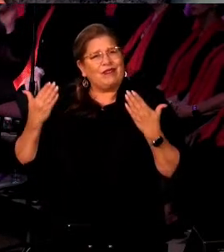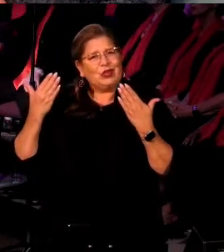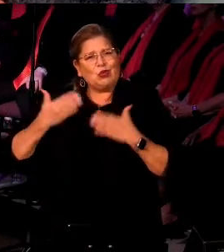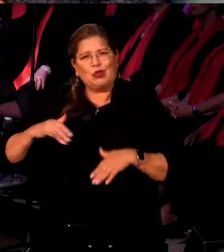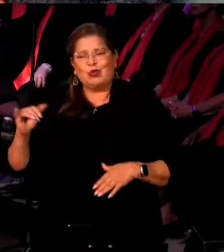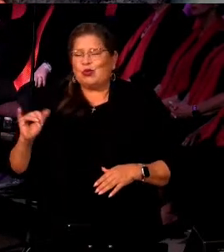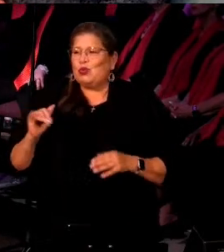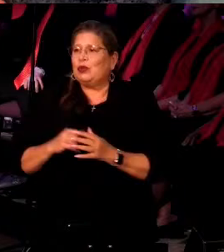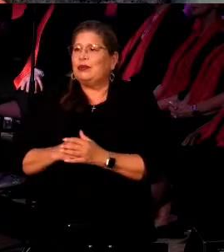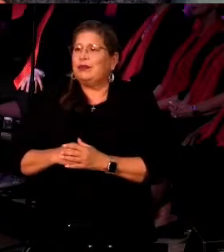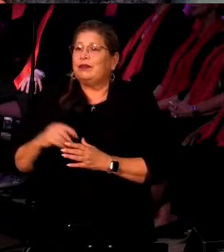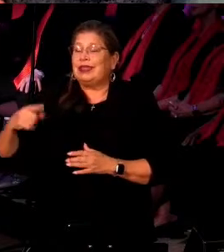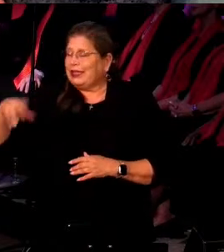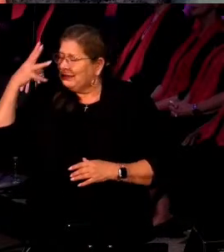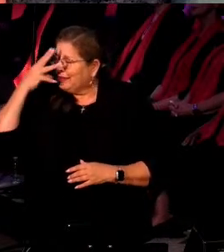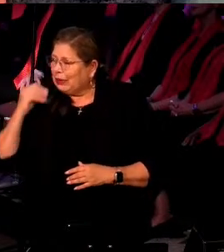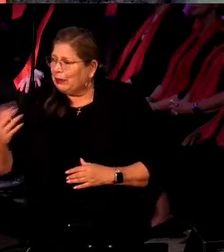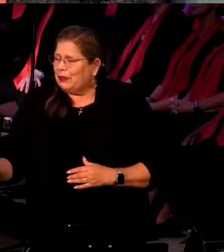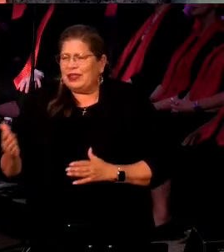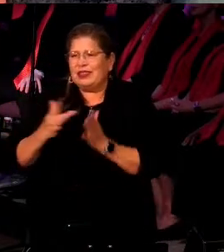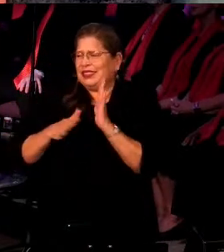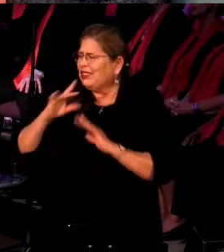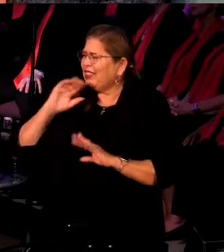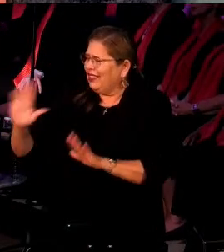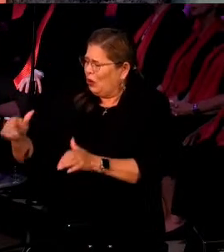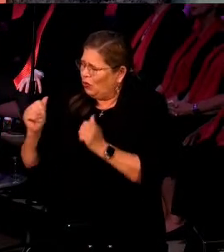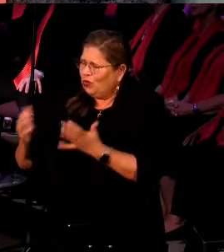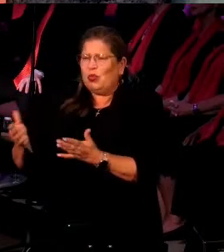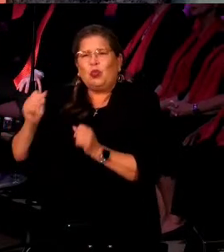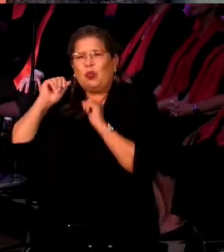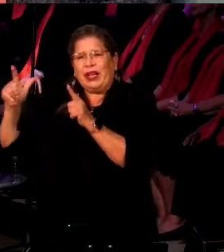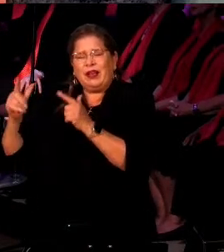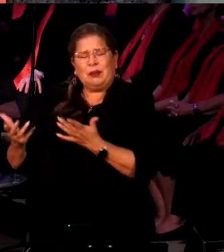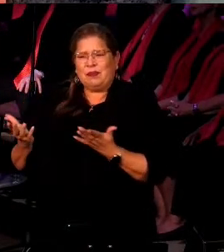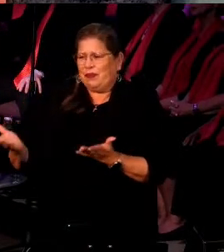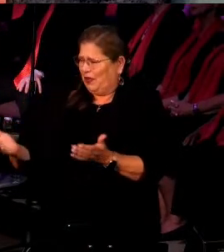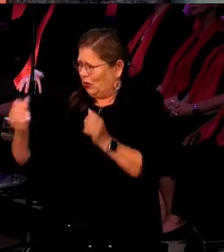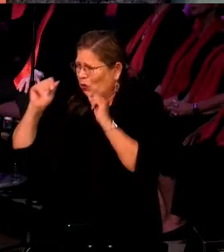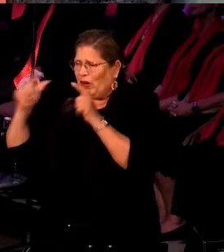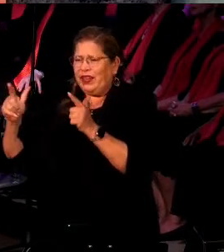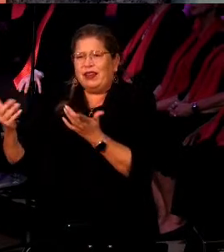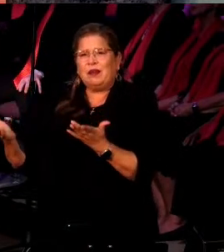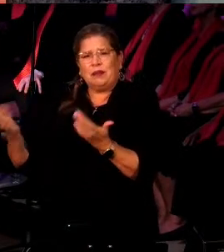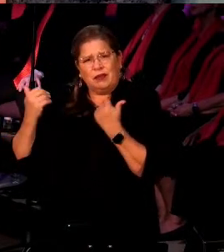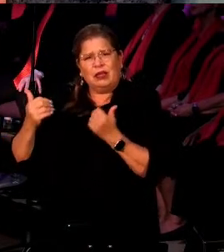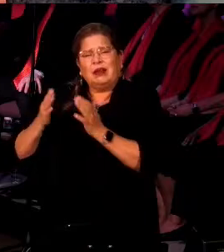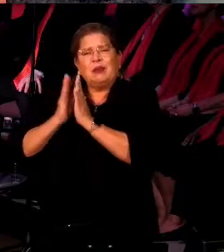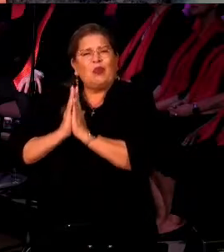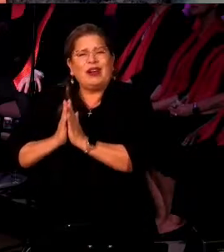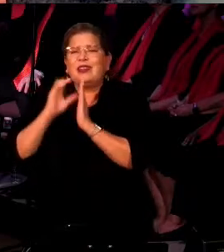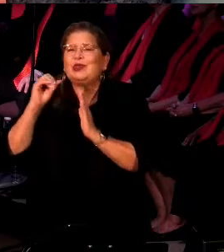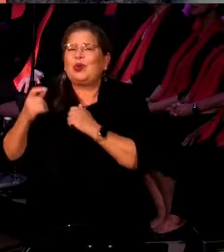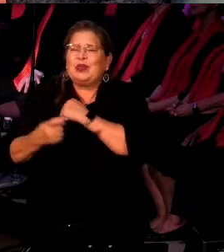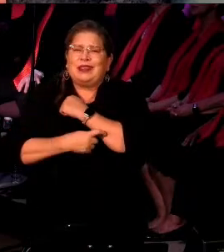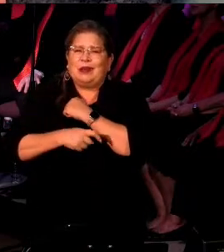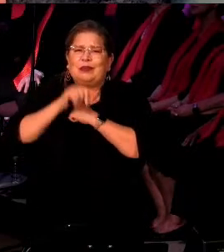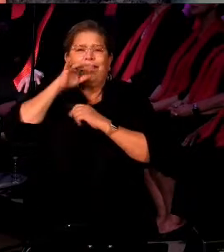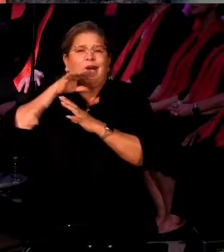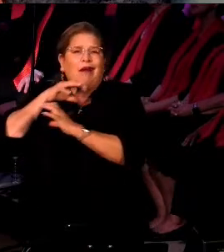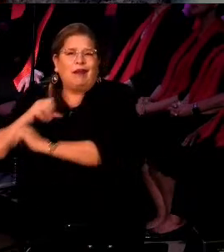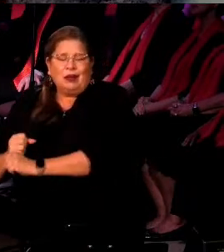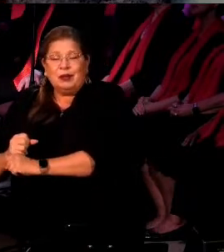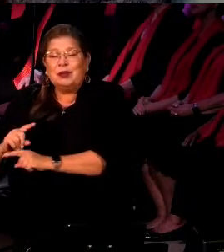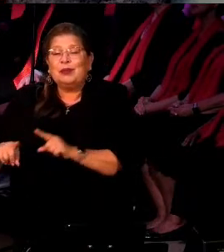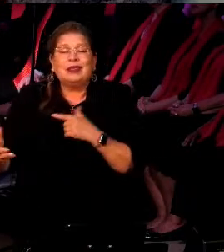slept. Wake up, Jesus had said. Wake up. and pray so temptation doesn't overtake you.